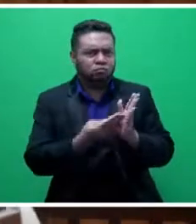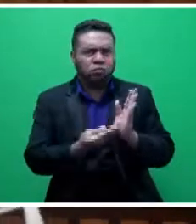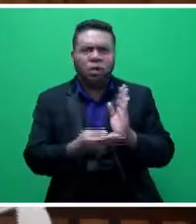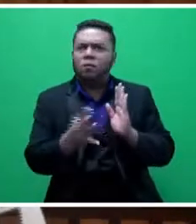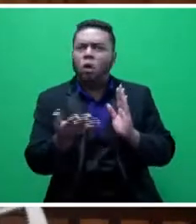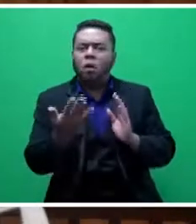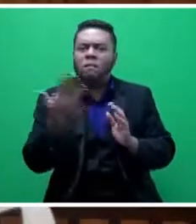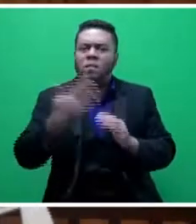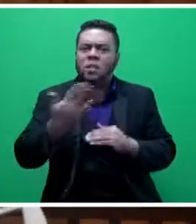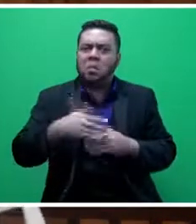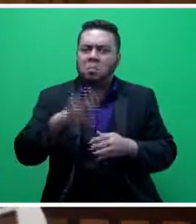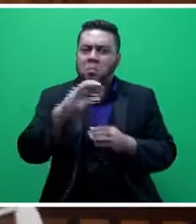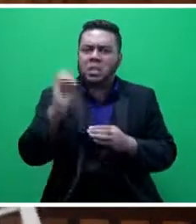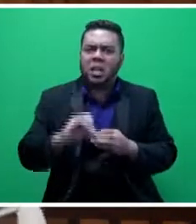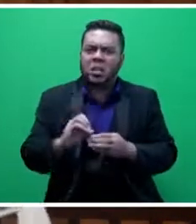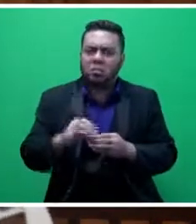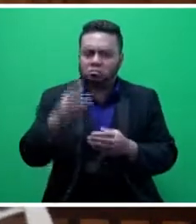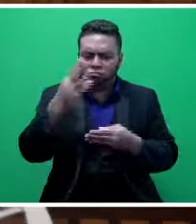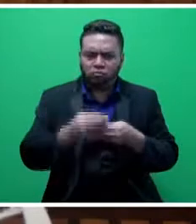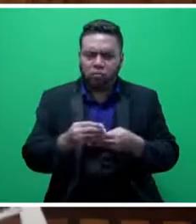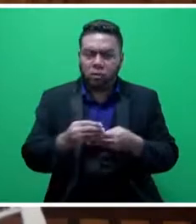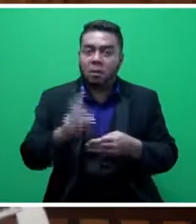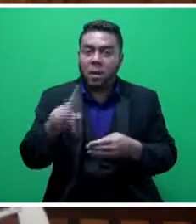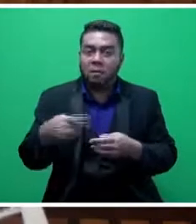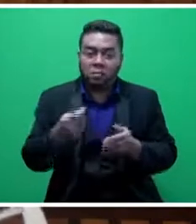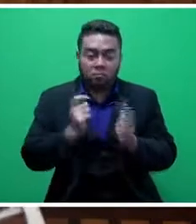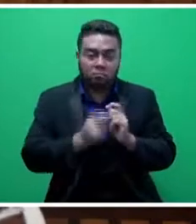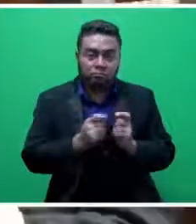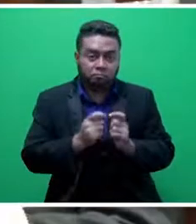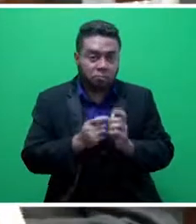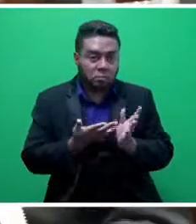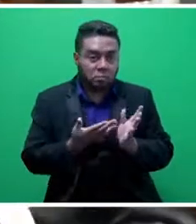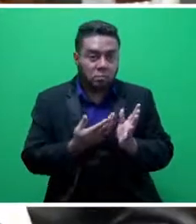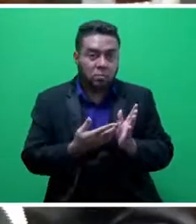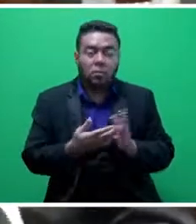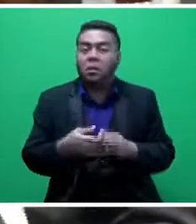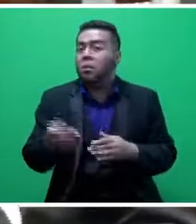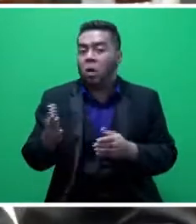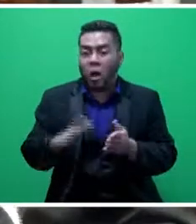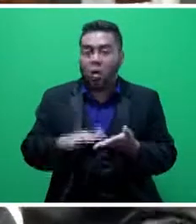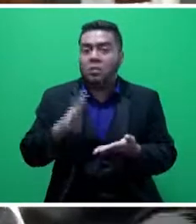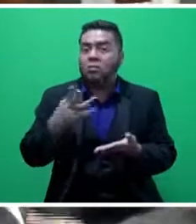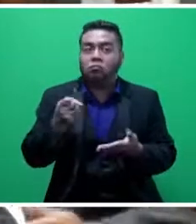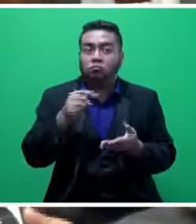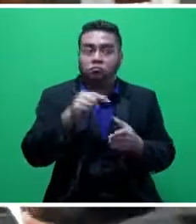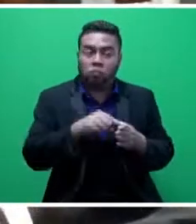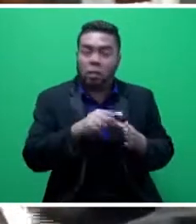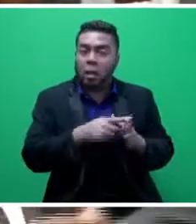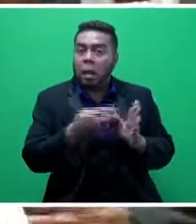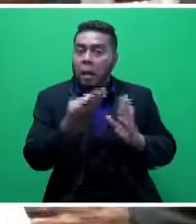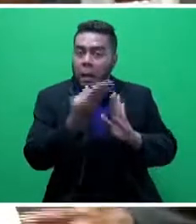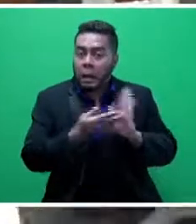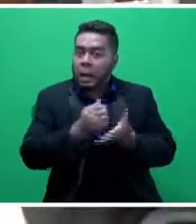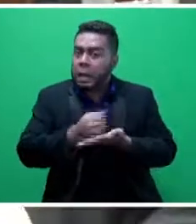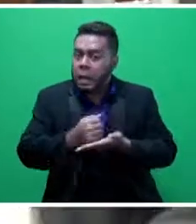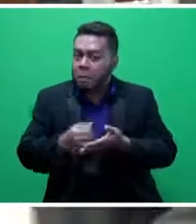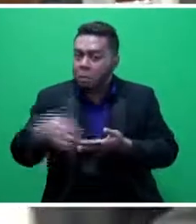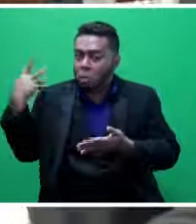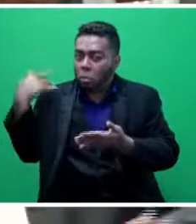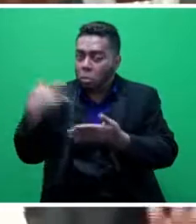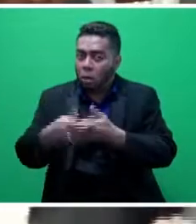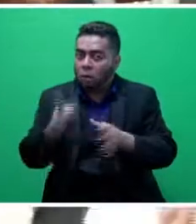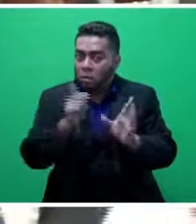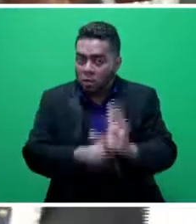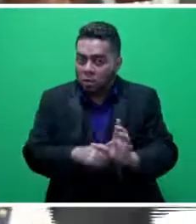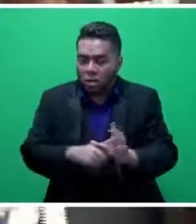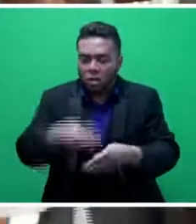rate of 15% per annum, but if the tax shortfall or the tax benefit arising from the overstatement occurs over a number of years, the rate will be